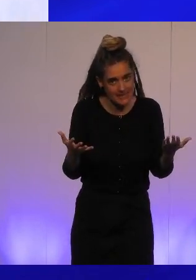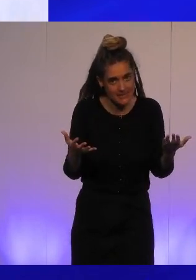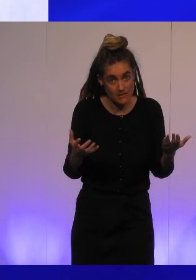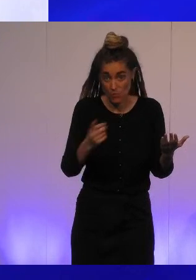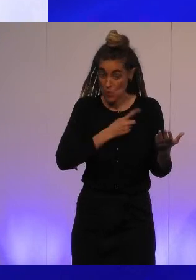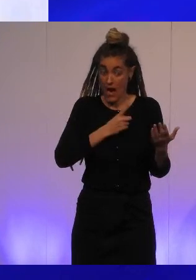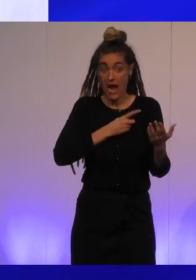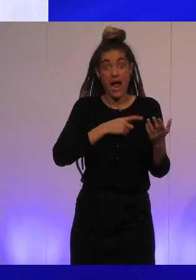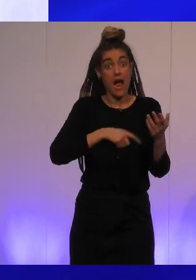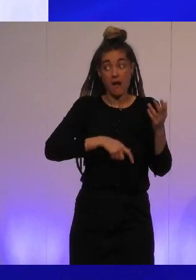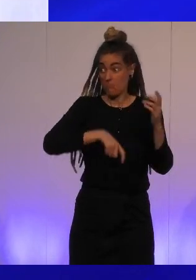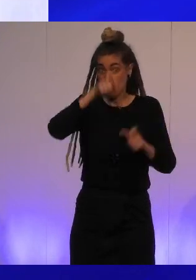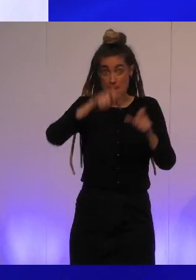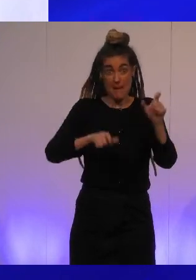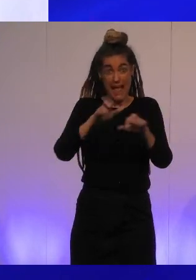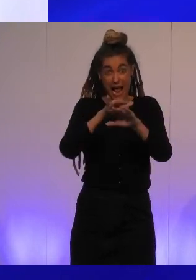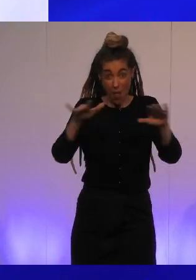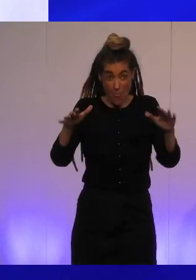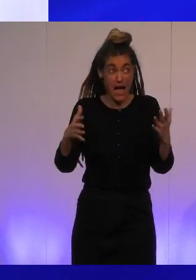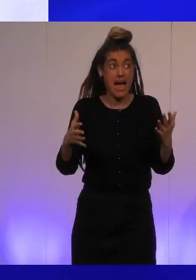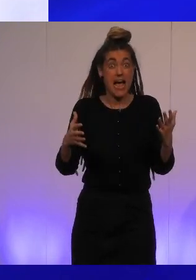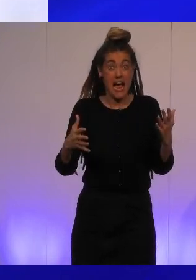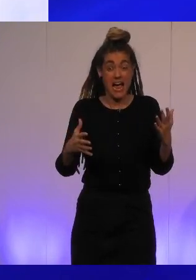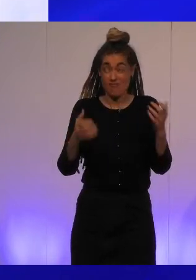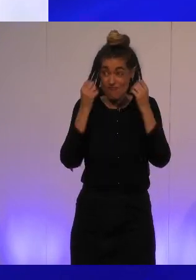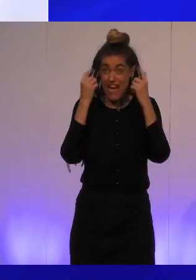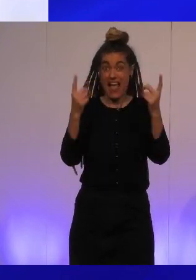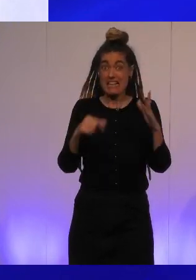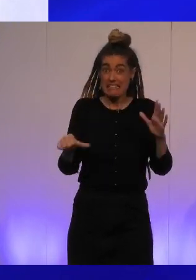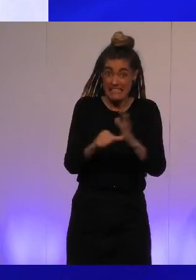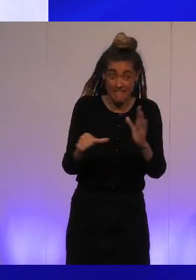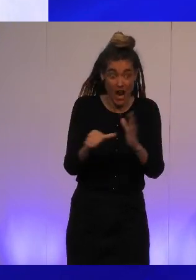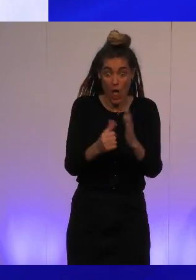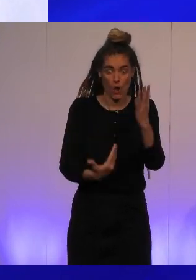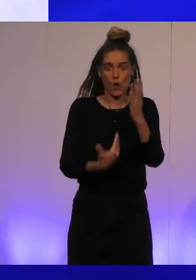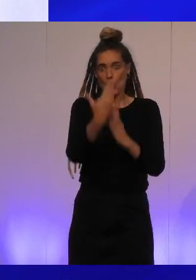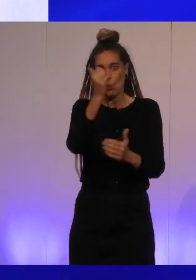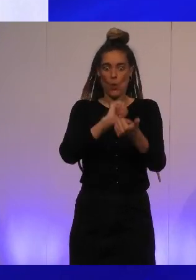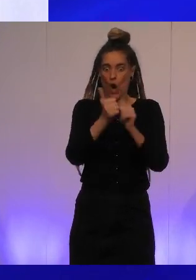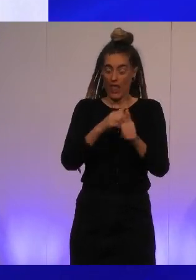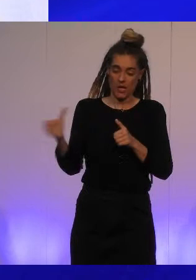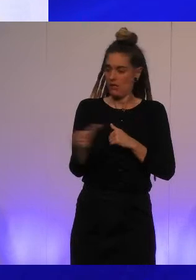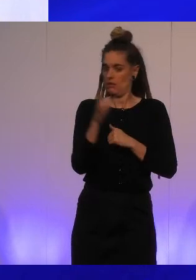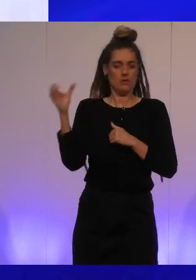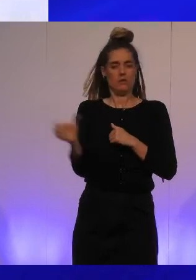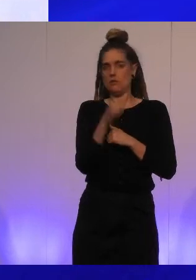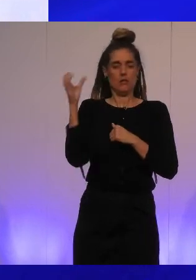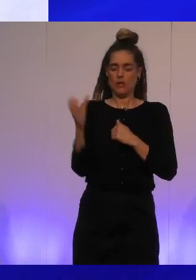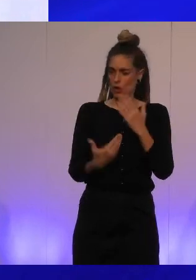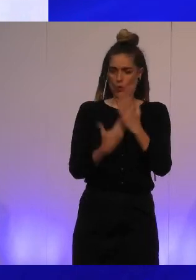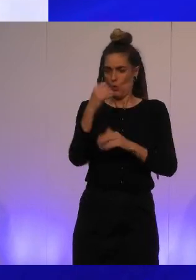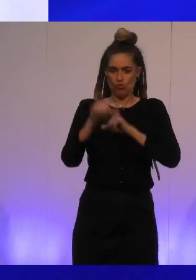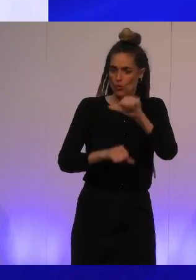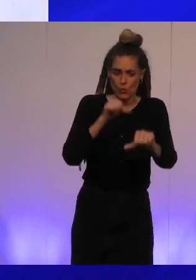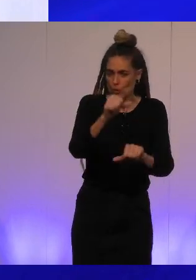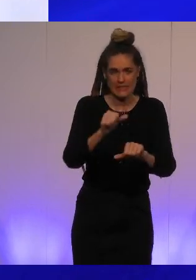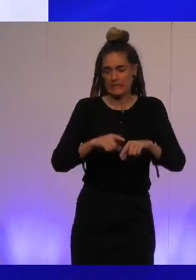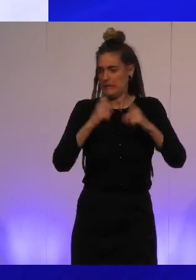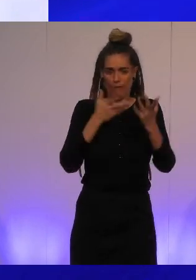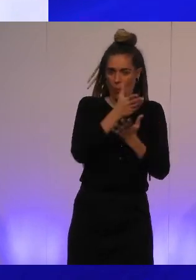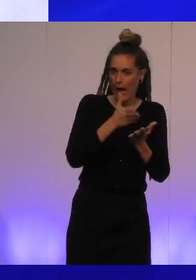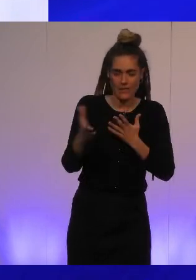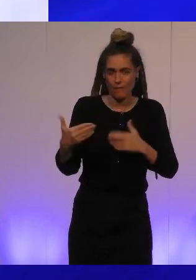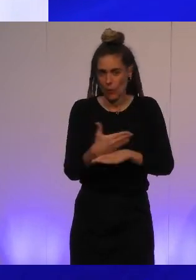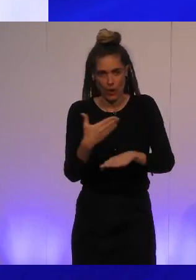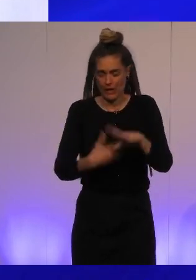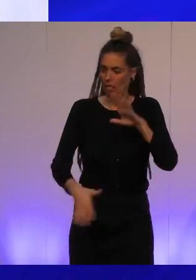quite hard having to get used to kind of new colleagues and new regime and ways of working. And we